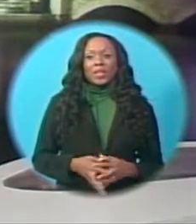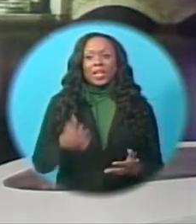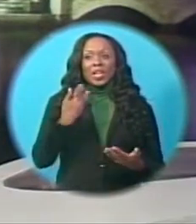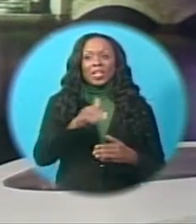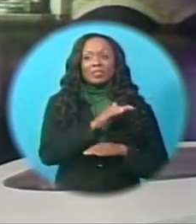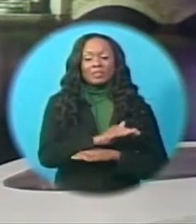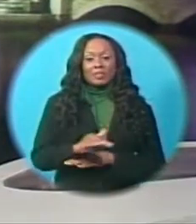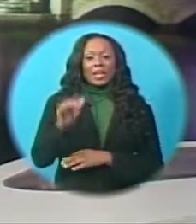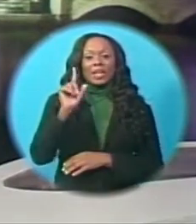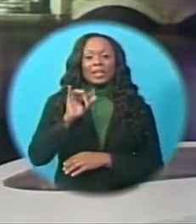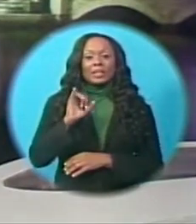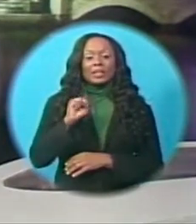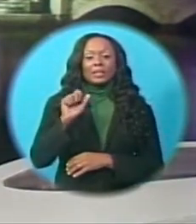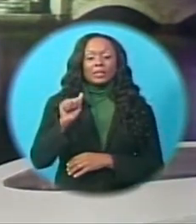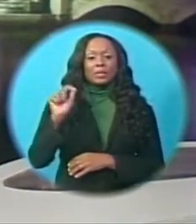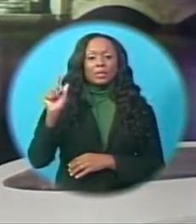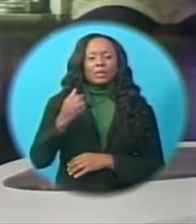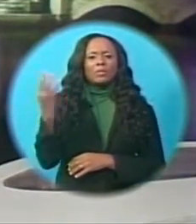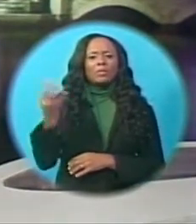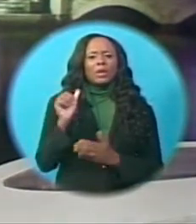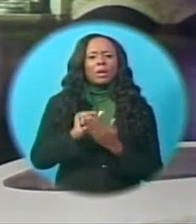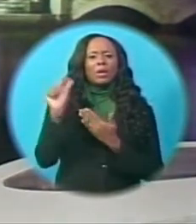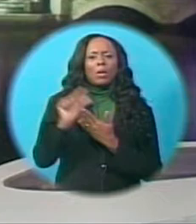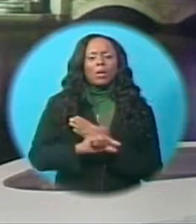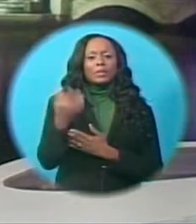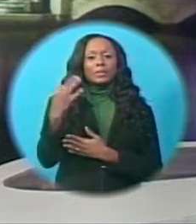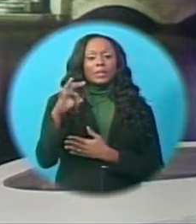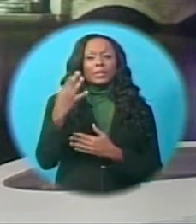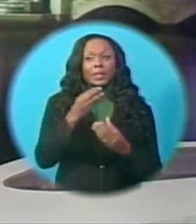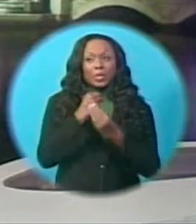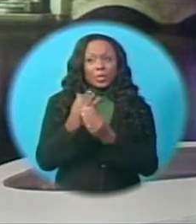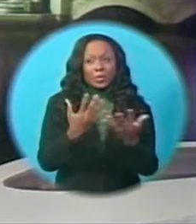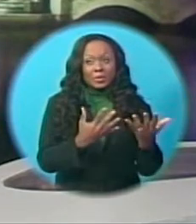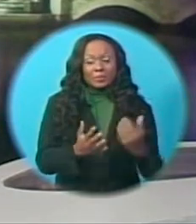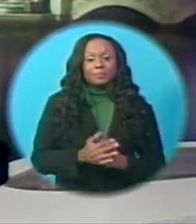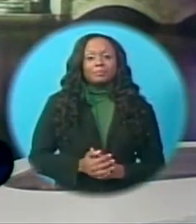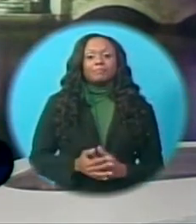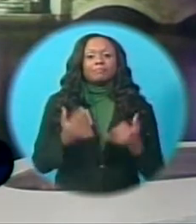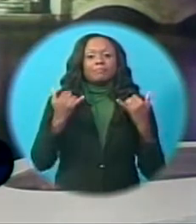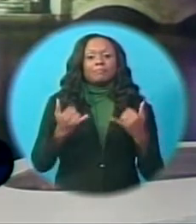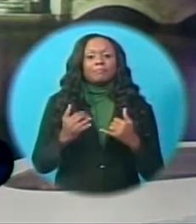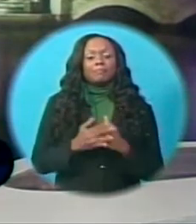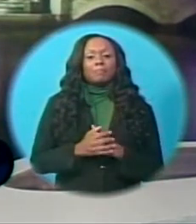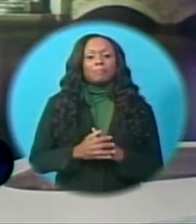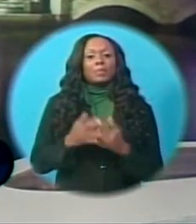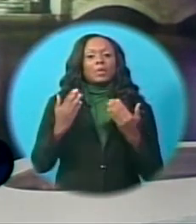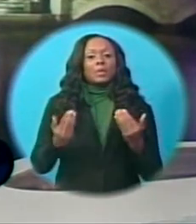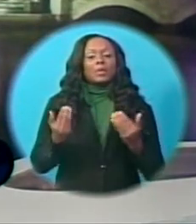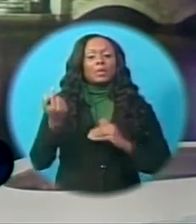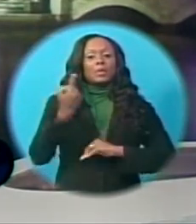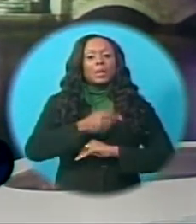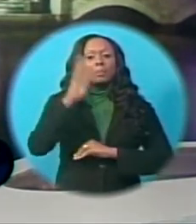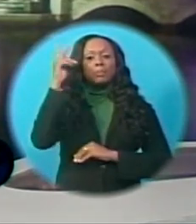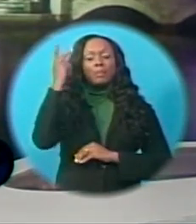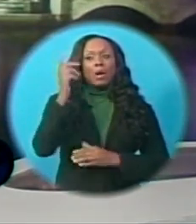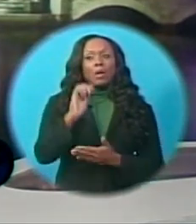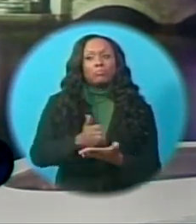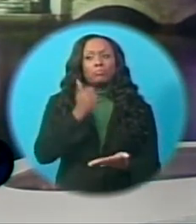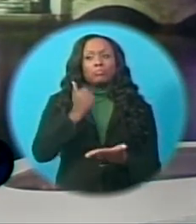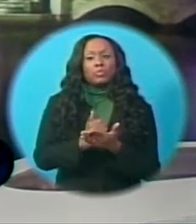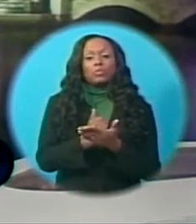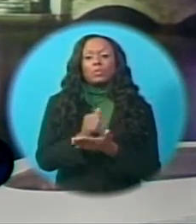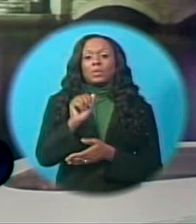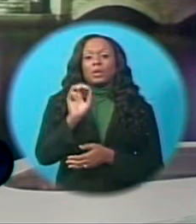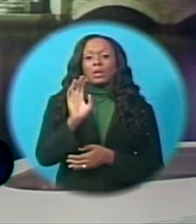And a very good evening to you. I'm Lisa Lord with the Friday, August 19th edition of the CBC Evening News and our top story. The lower house has approved the